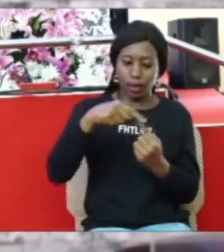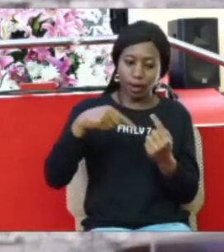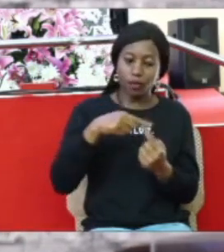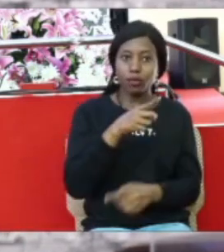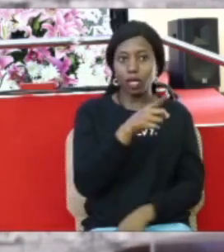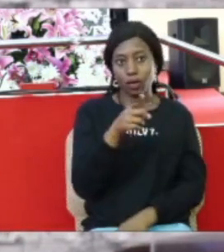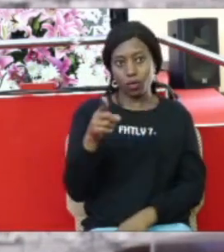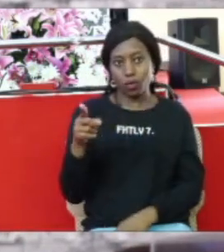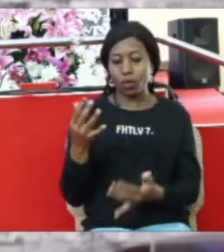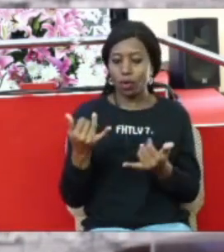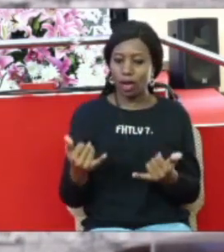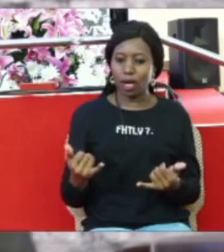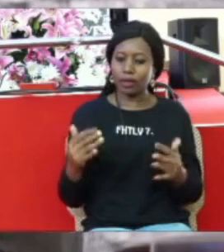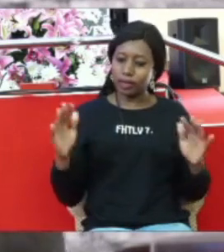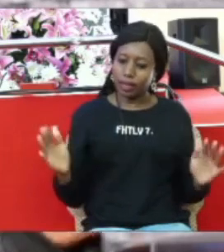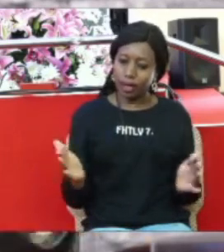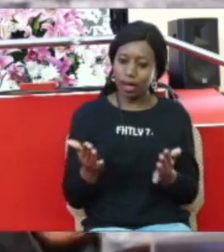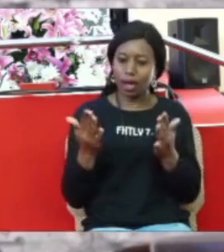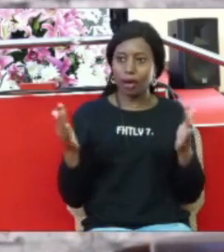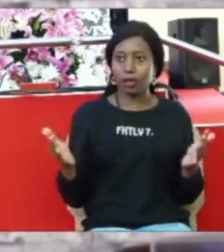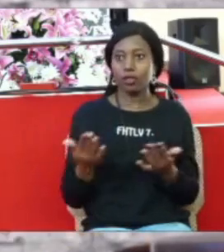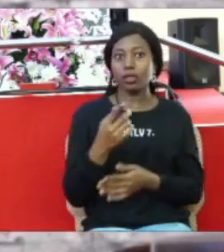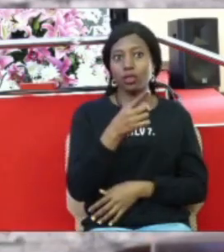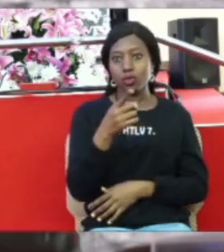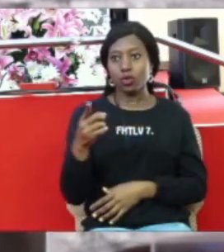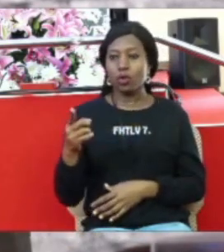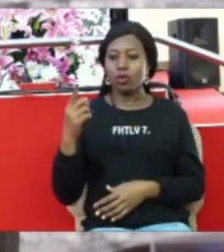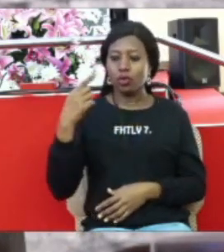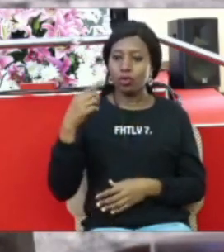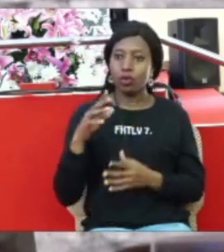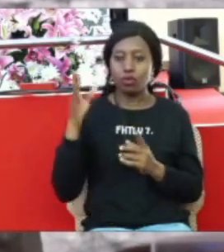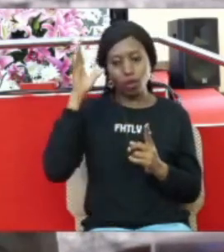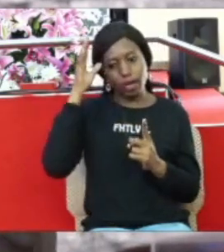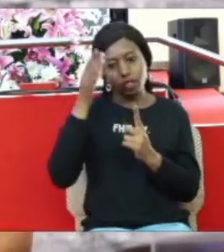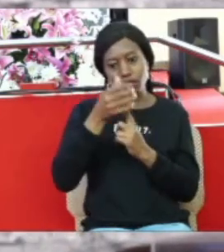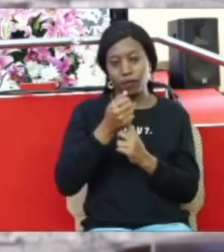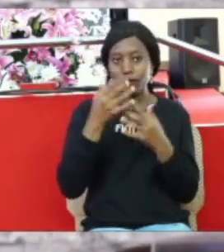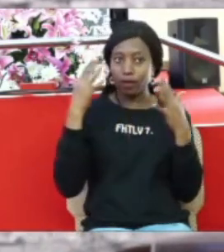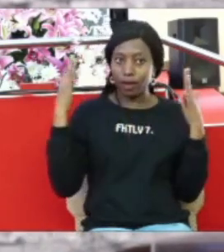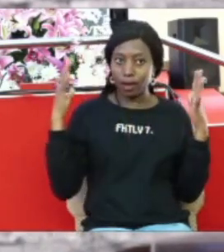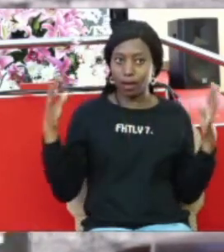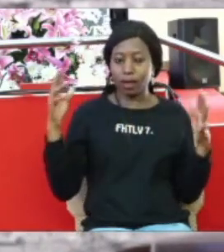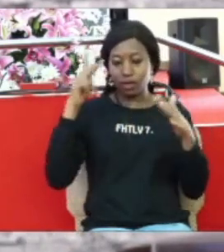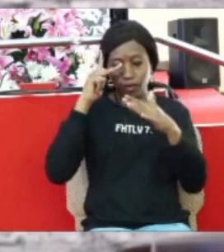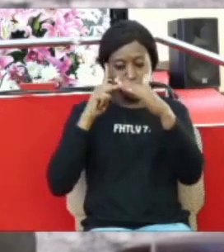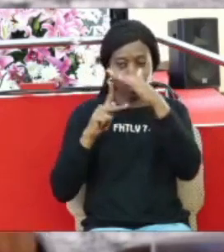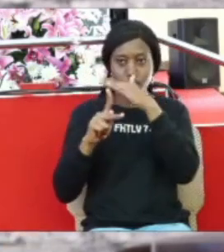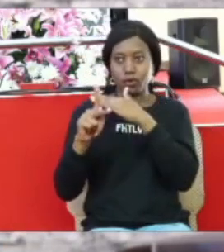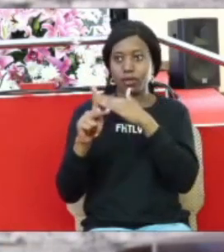now, inspire us to go after bold visions and archives and